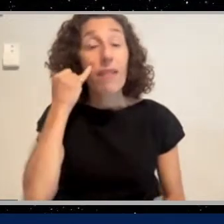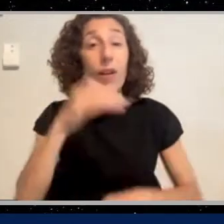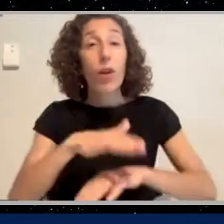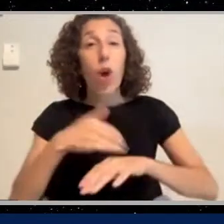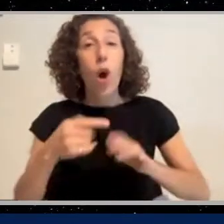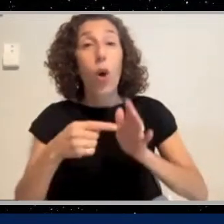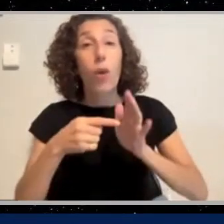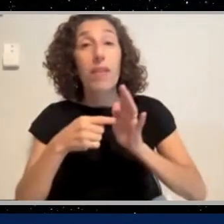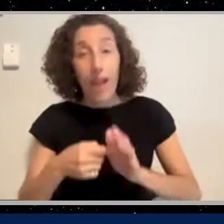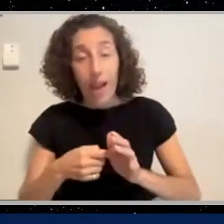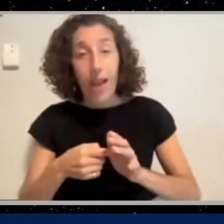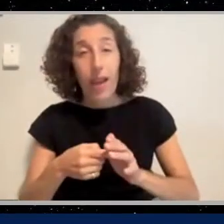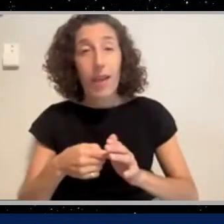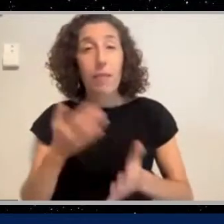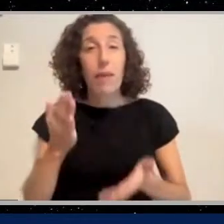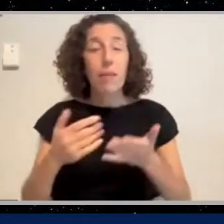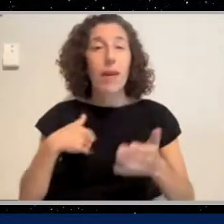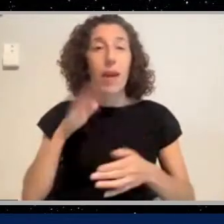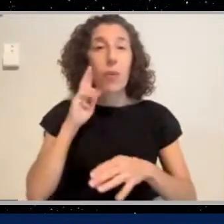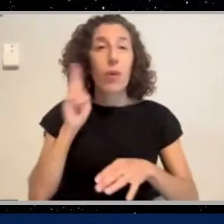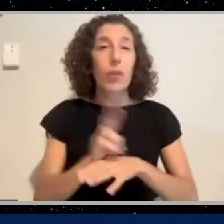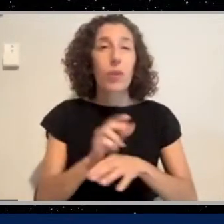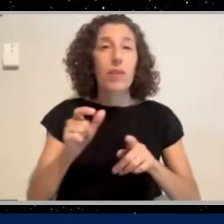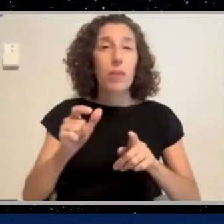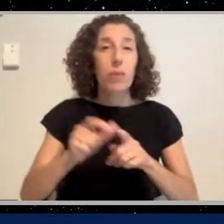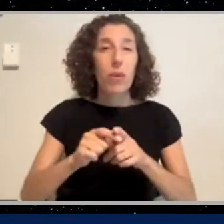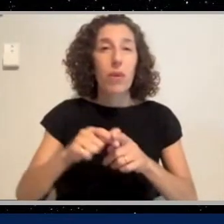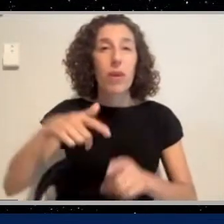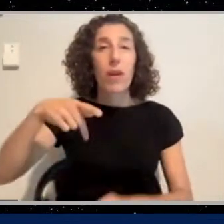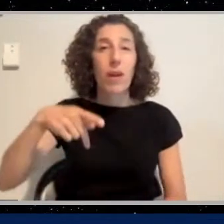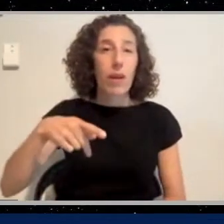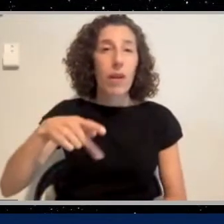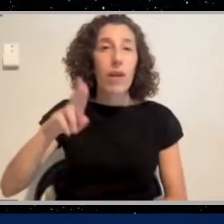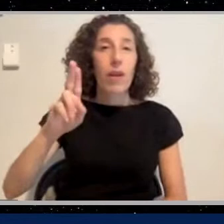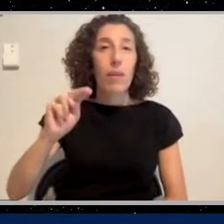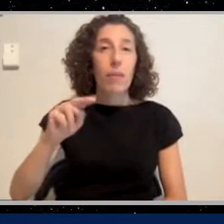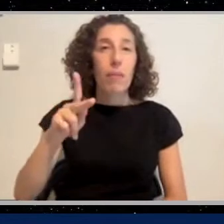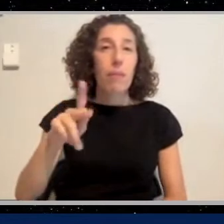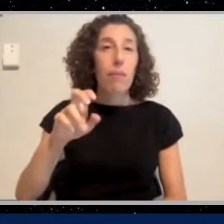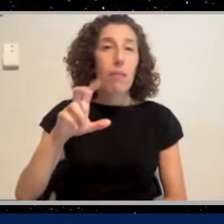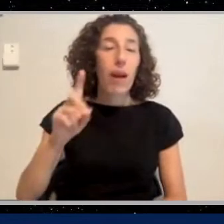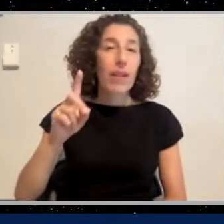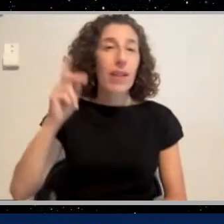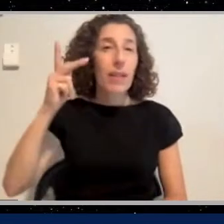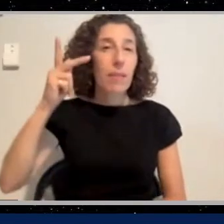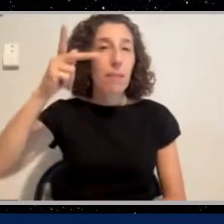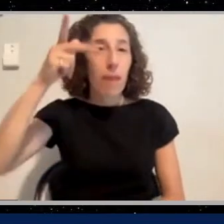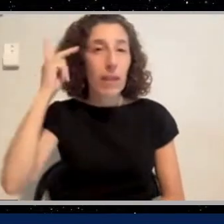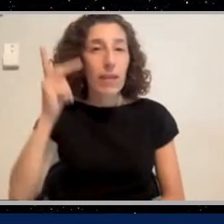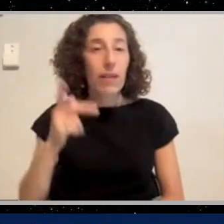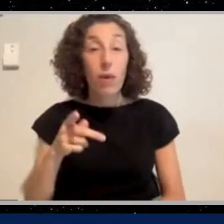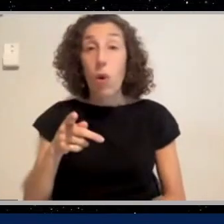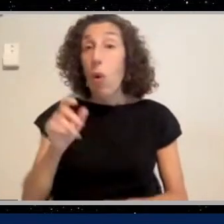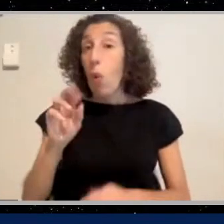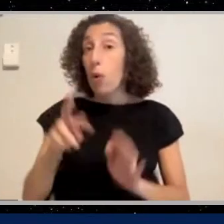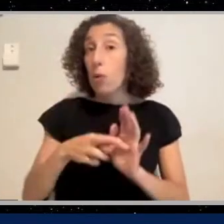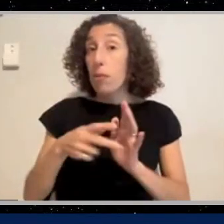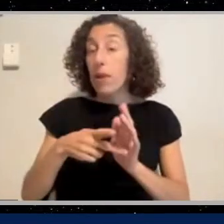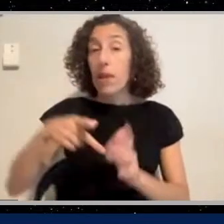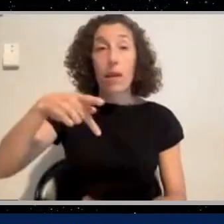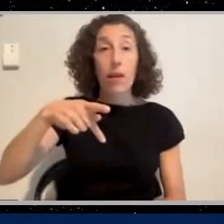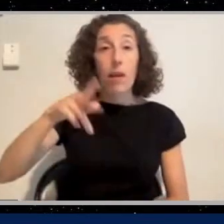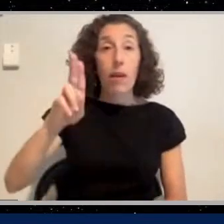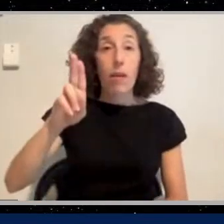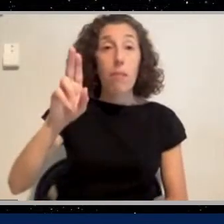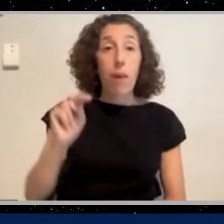I'm sure Josh can attest to that too. Do you mean you would come up with a pun as your call sign, or your call sign